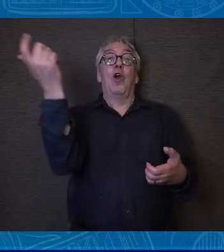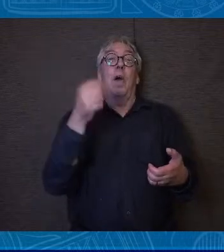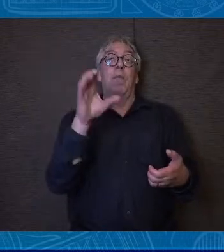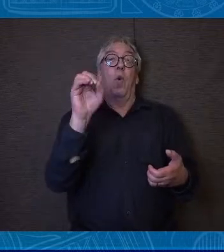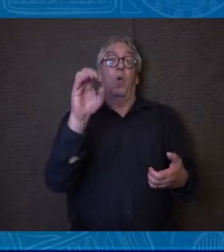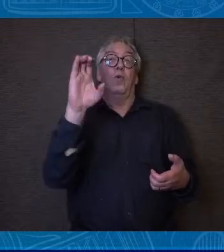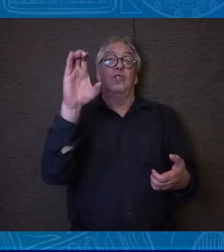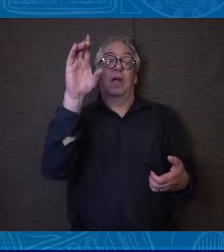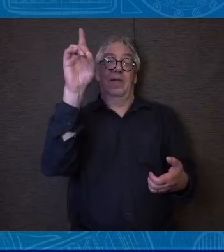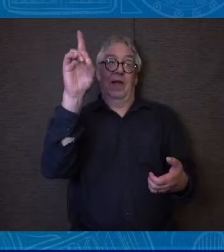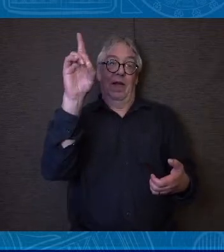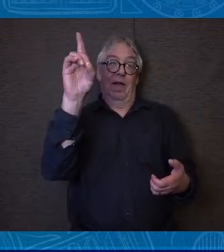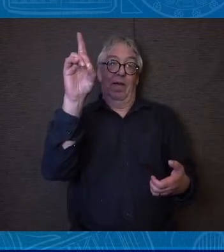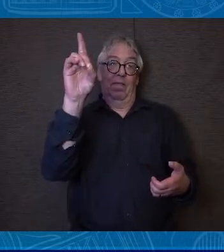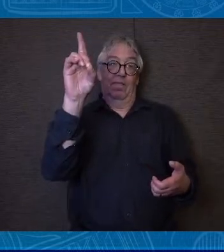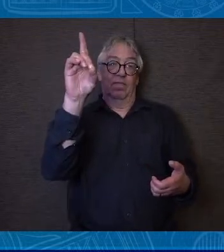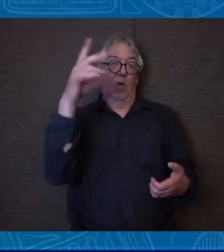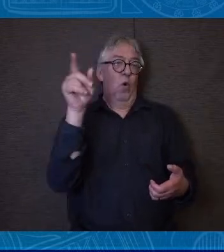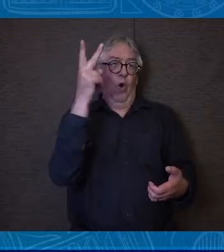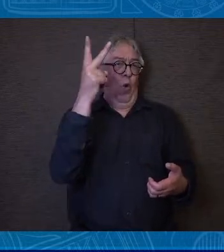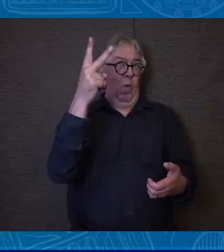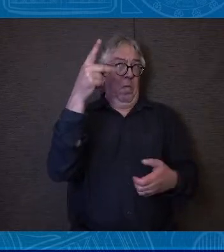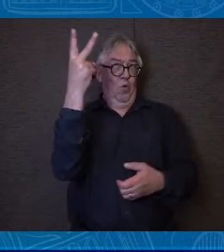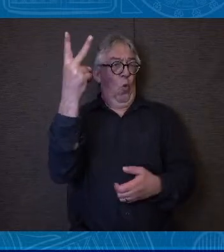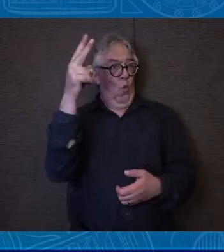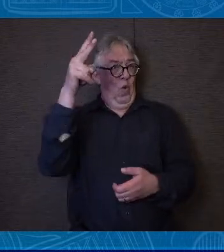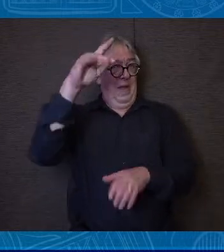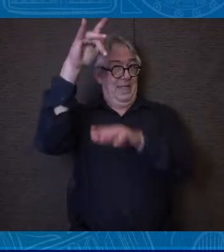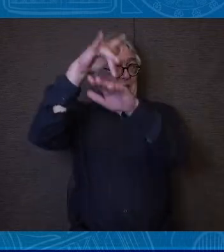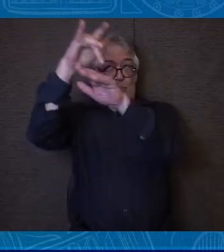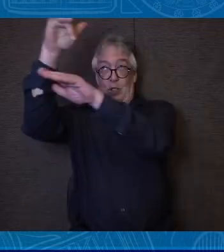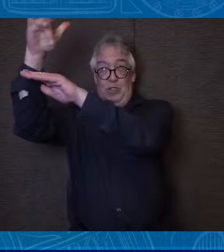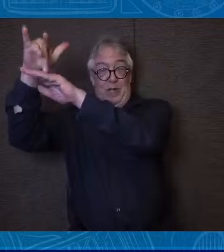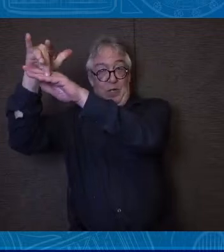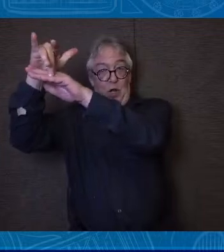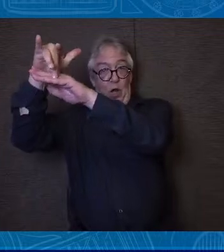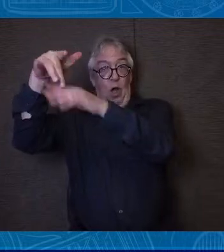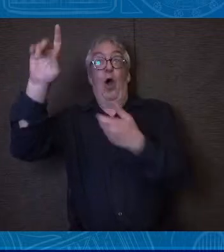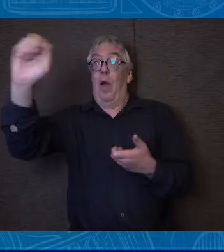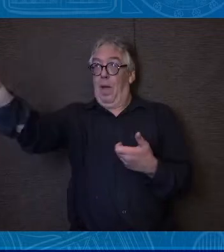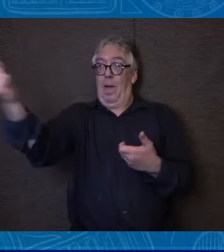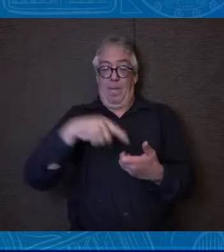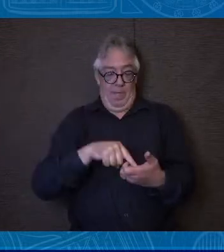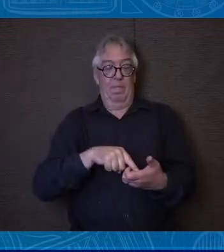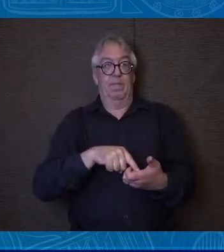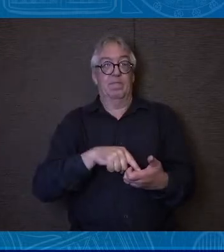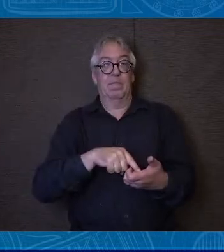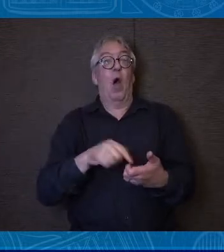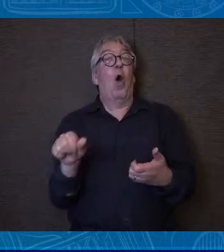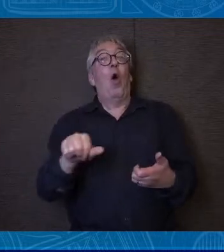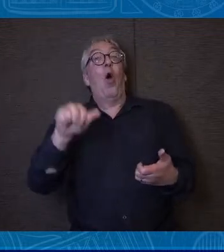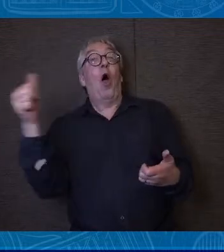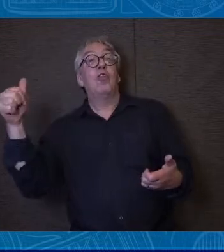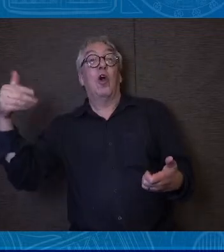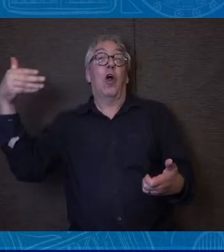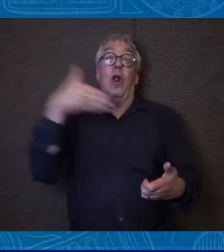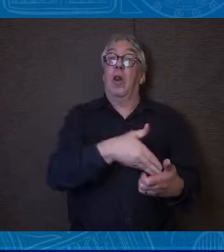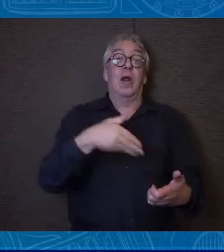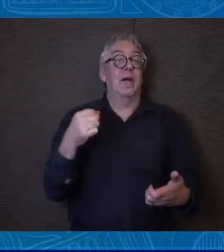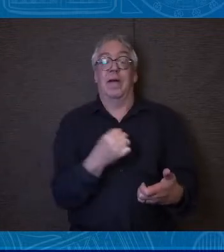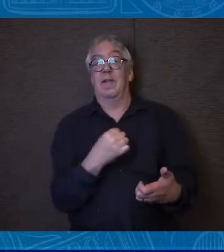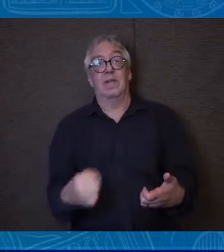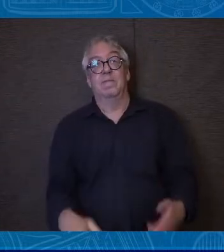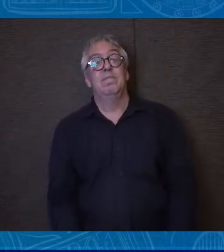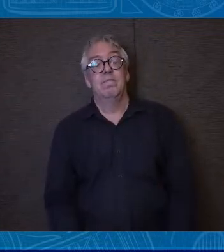and NDRMC. So, which means there's a process that lets the telcos know,